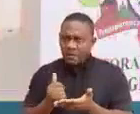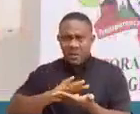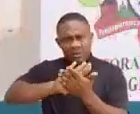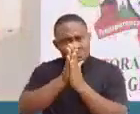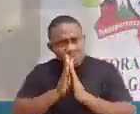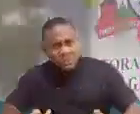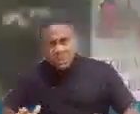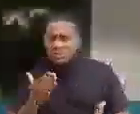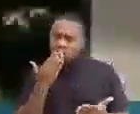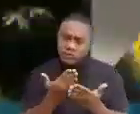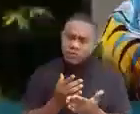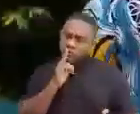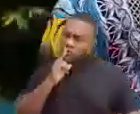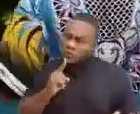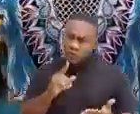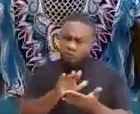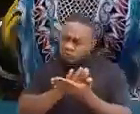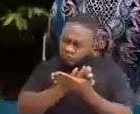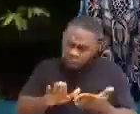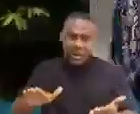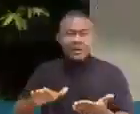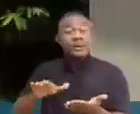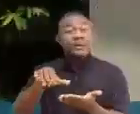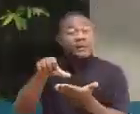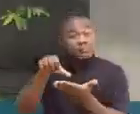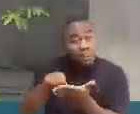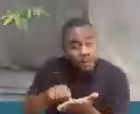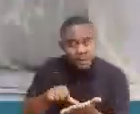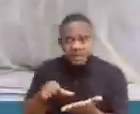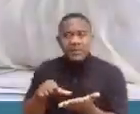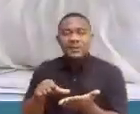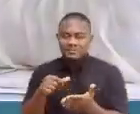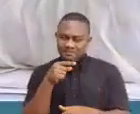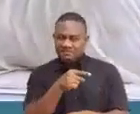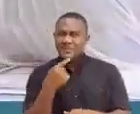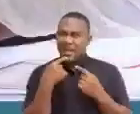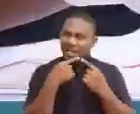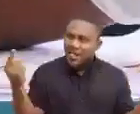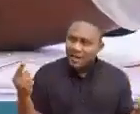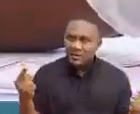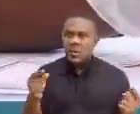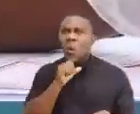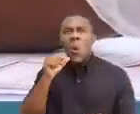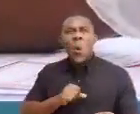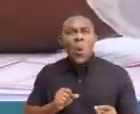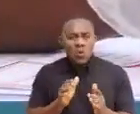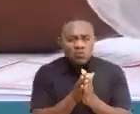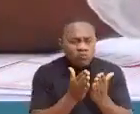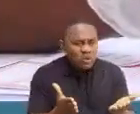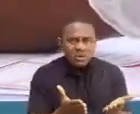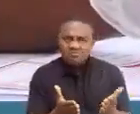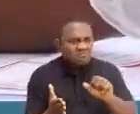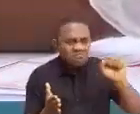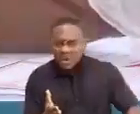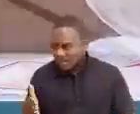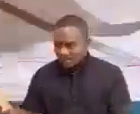as part of efforts to ensure free, fair, credible, transparent and peaceful elections that the Commission announces a total replacement of the